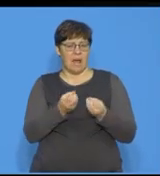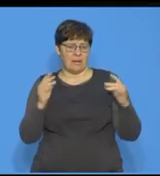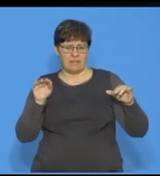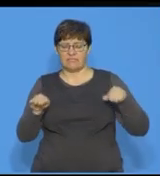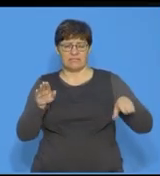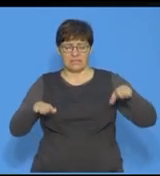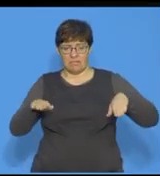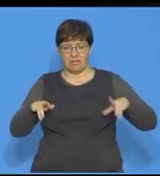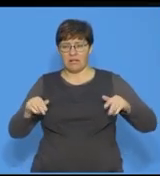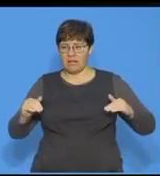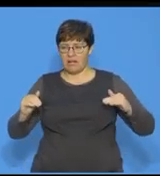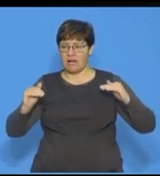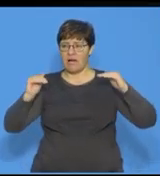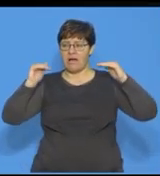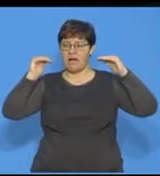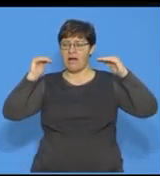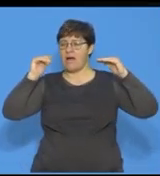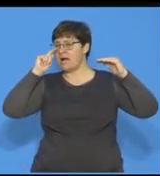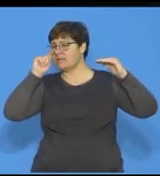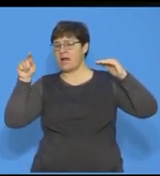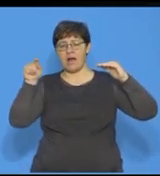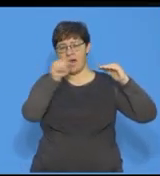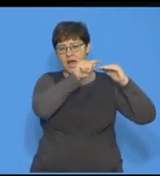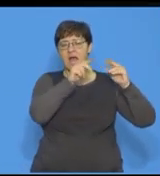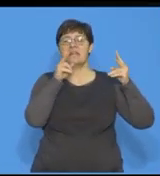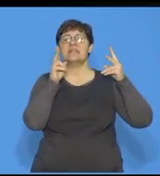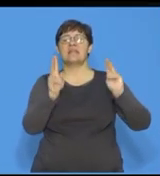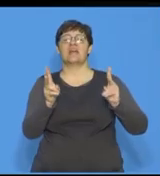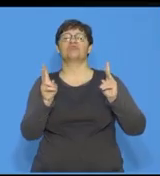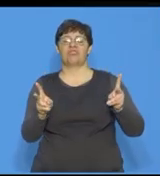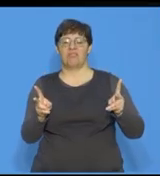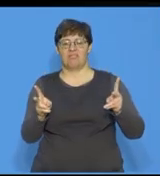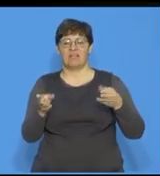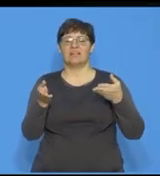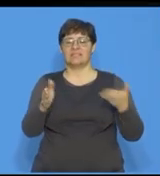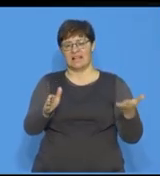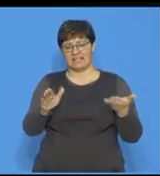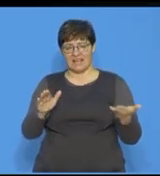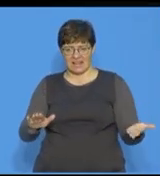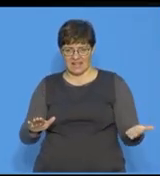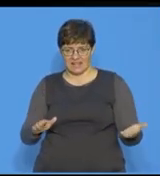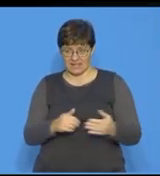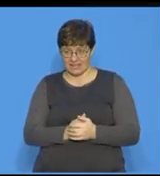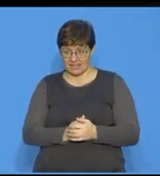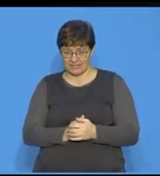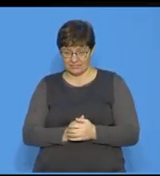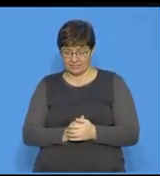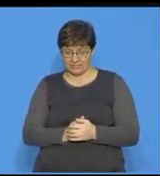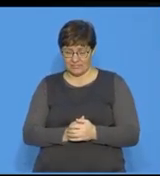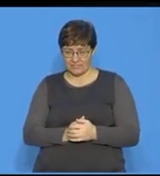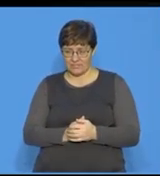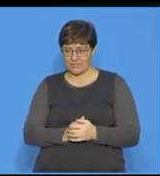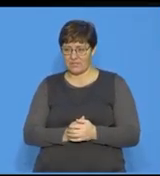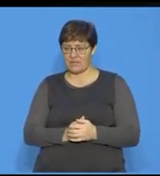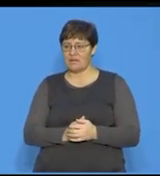up until the time when we see that natural causes are going to cause deaths, then